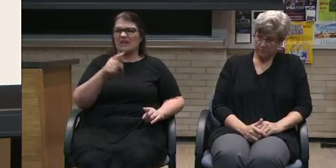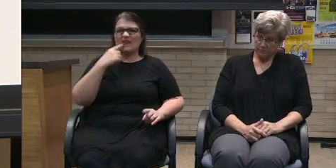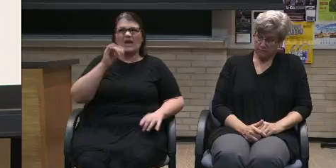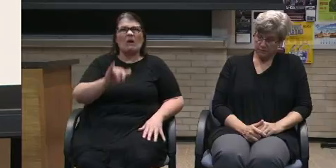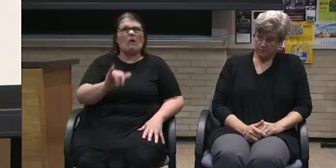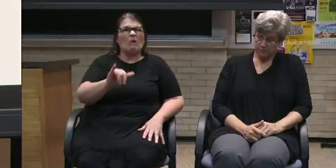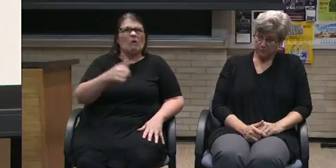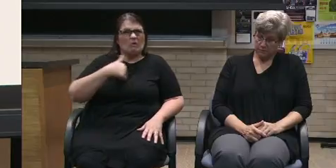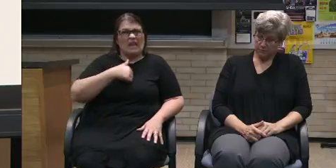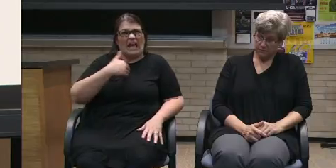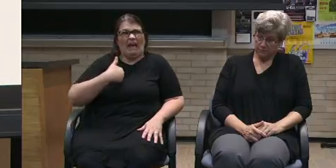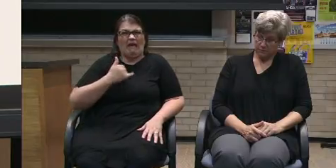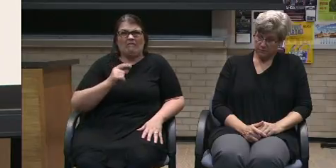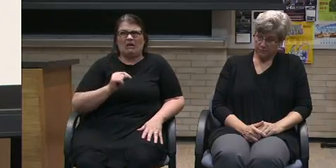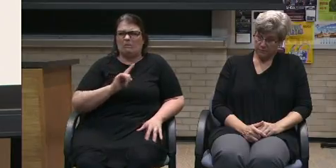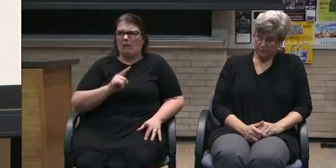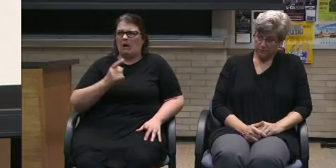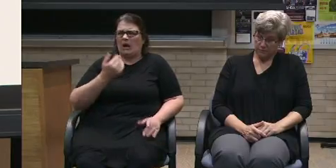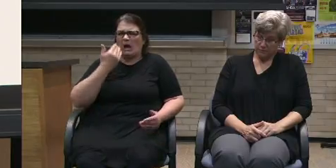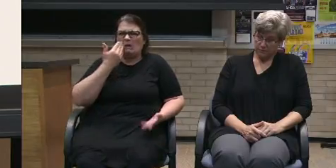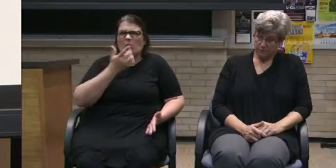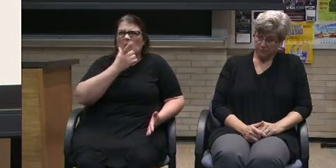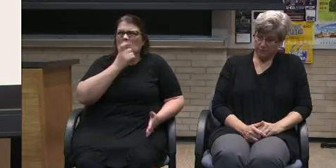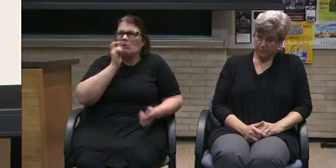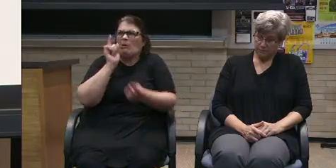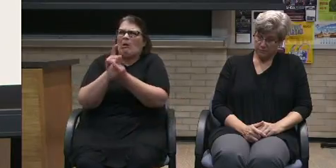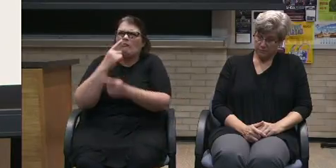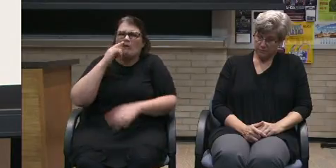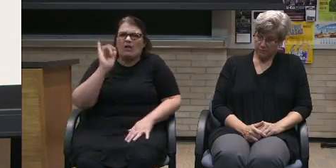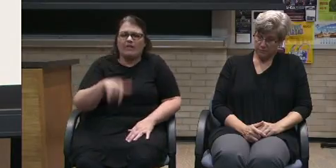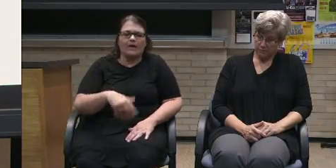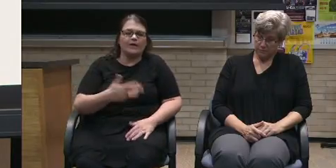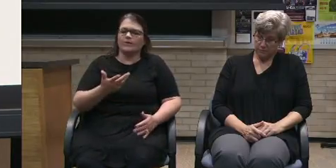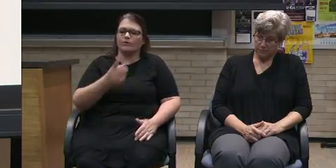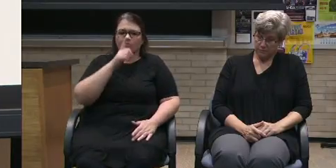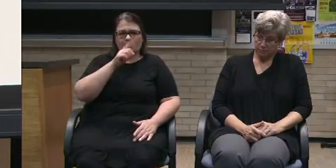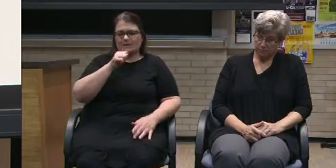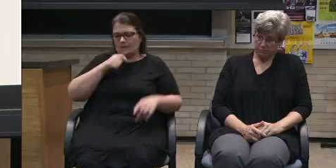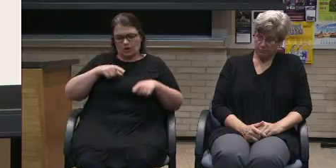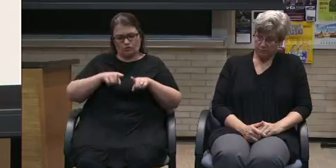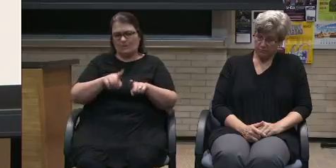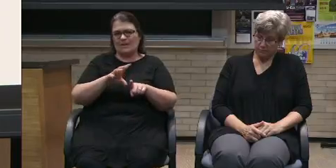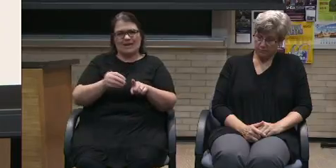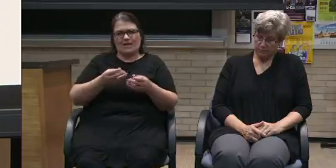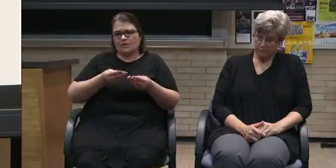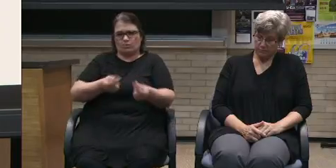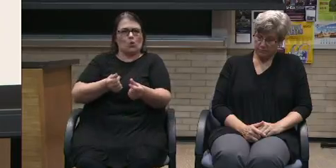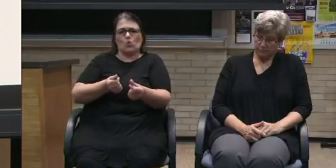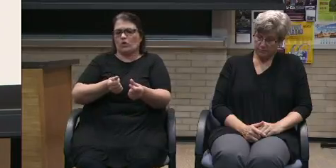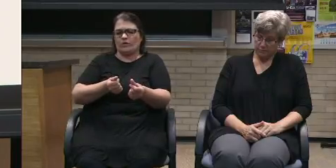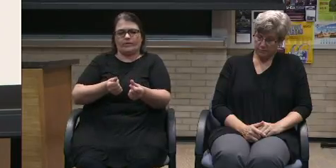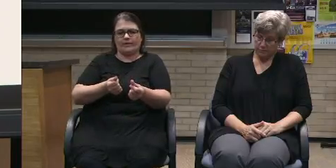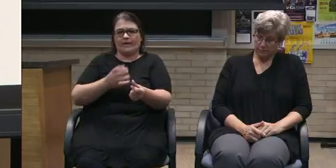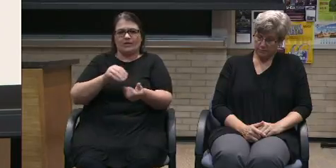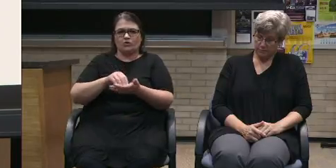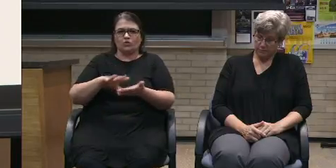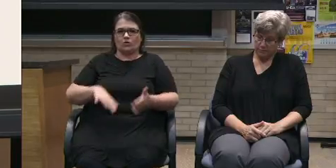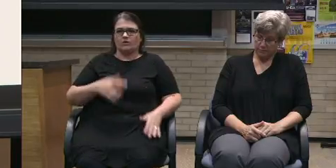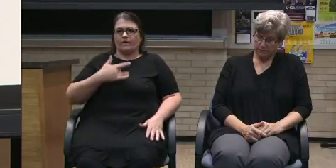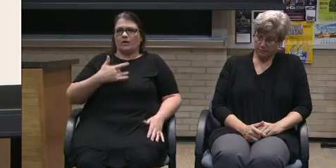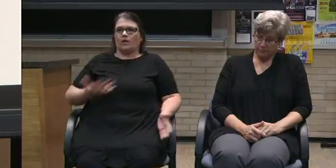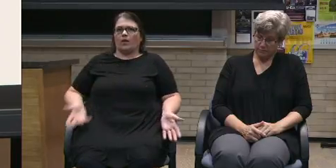we have that. I'm not sure who you go to. It's not really streamlined and efficient. And now the student is standing there feeling